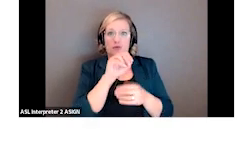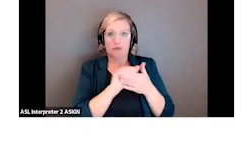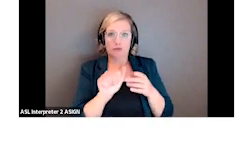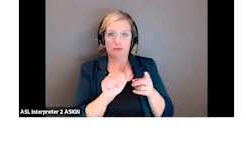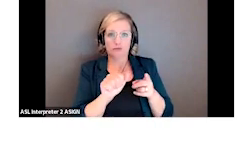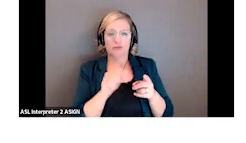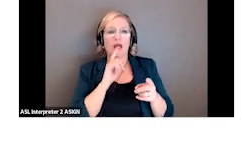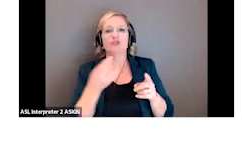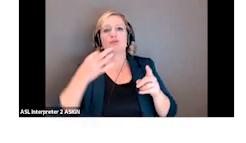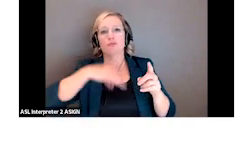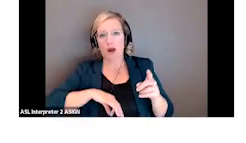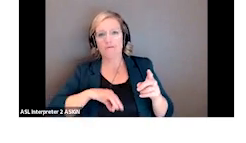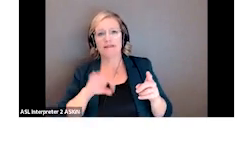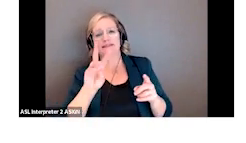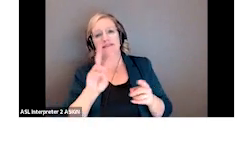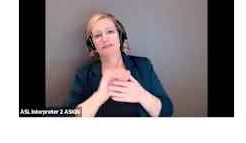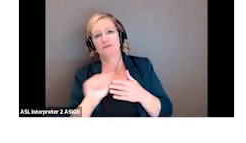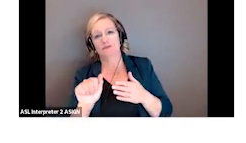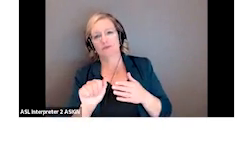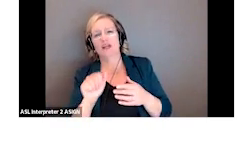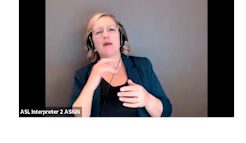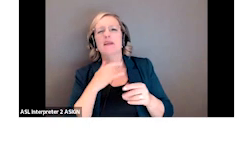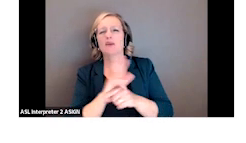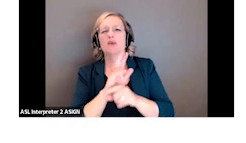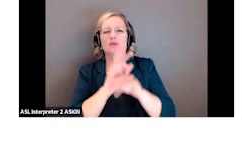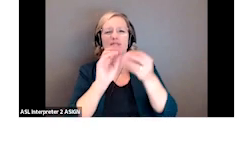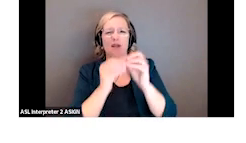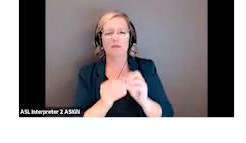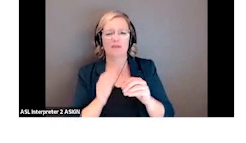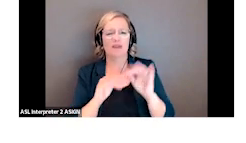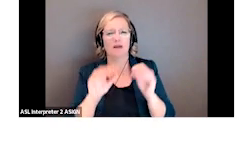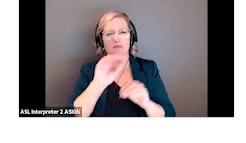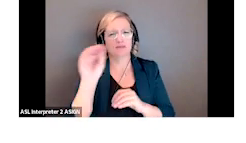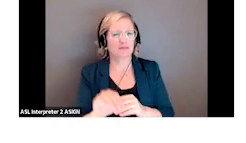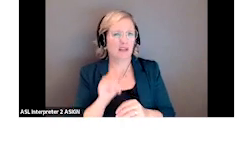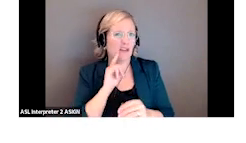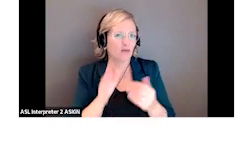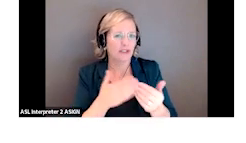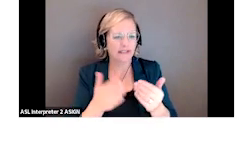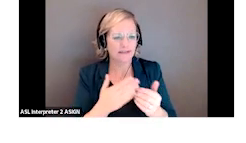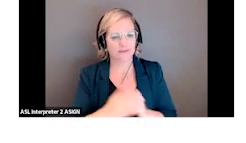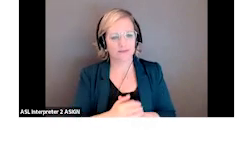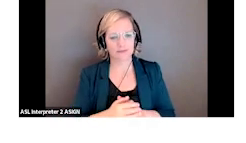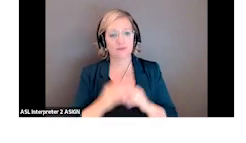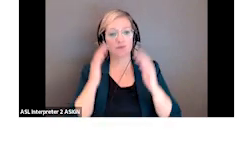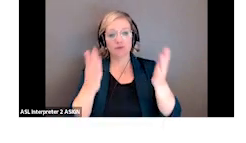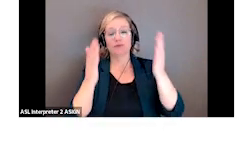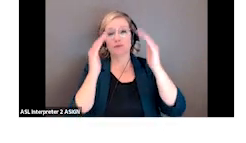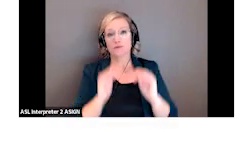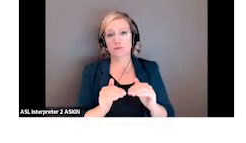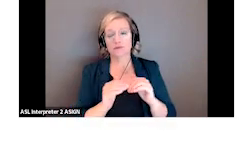of just the dollars rather than the percentage. Okay. And then how do you confirm that they actually leave a